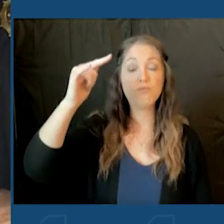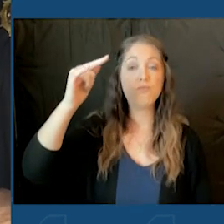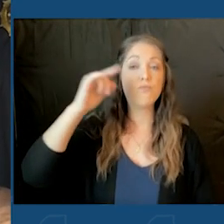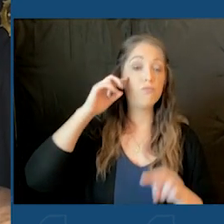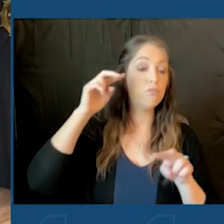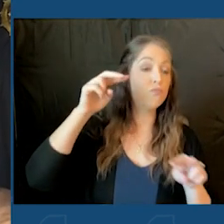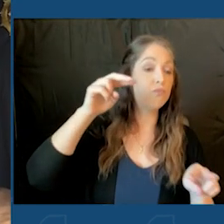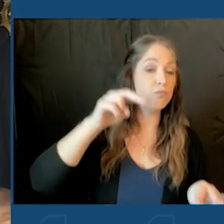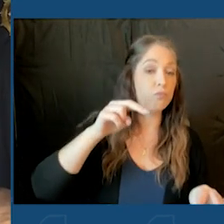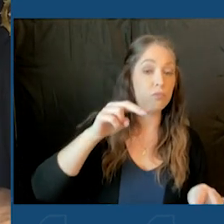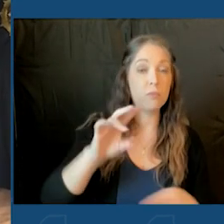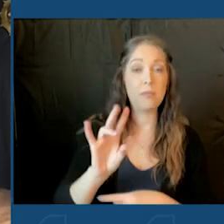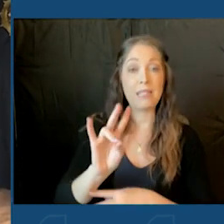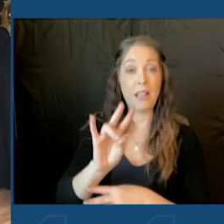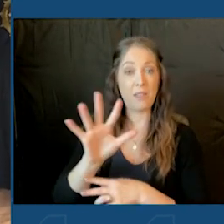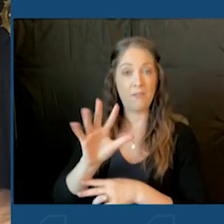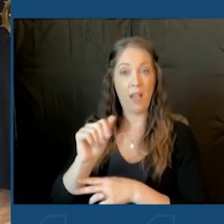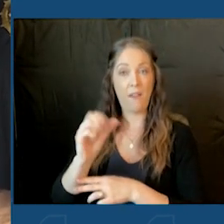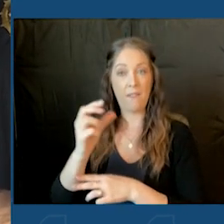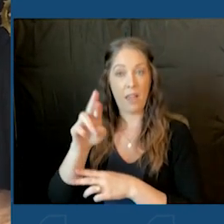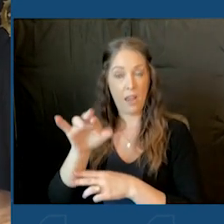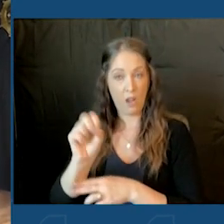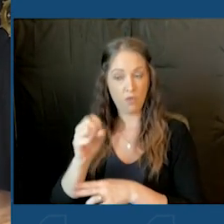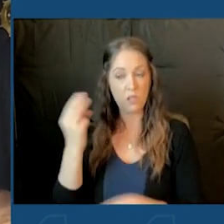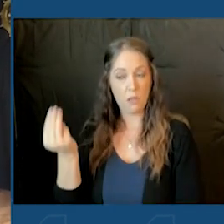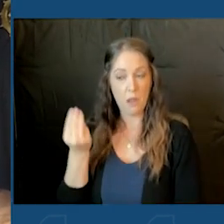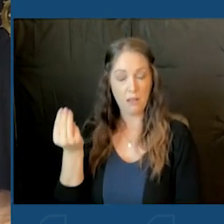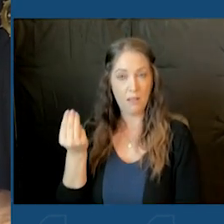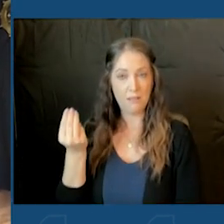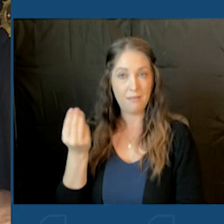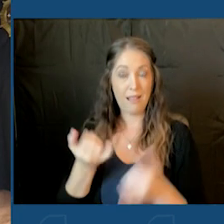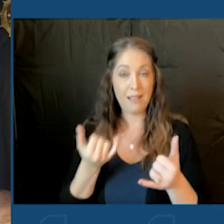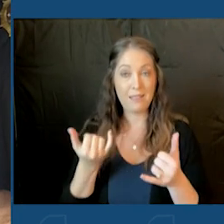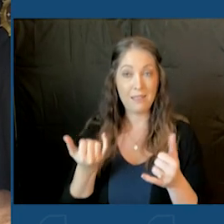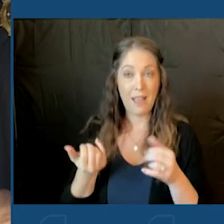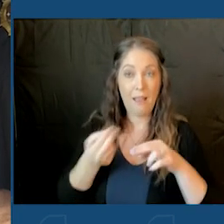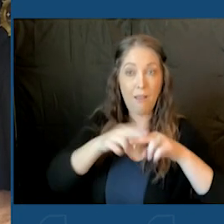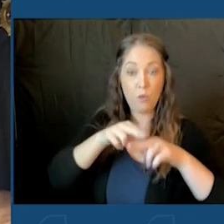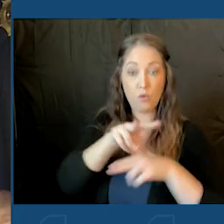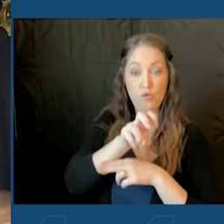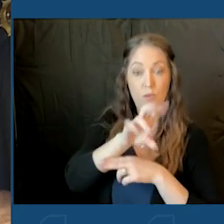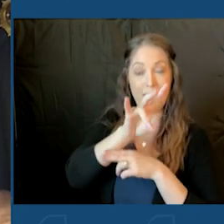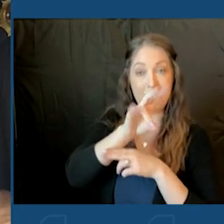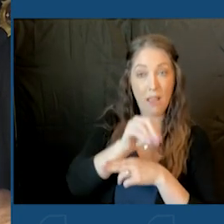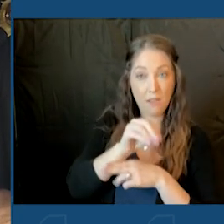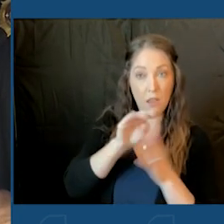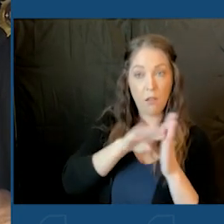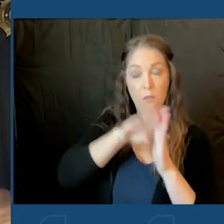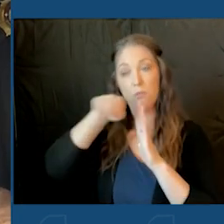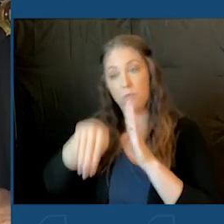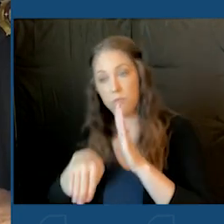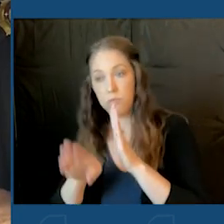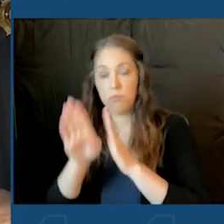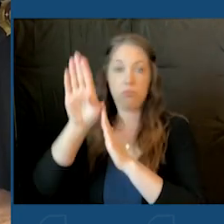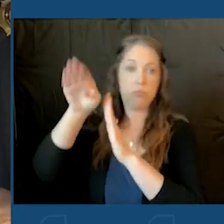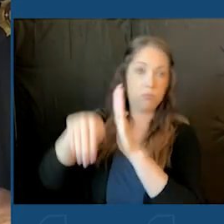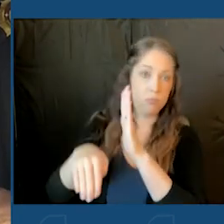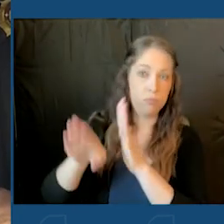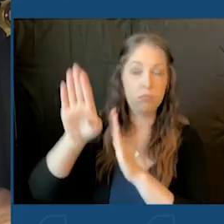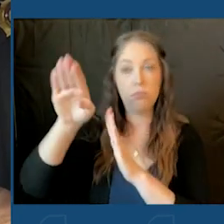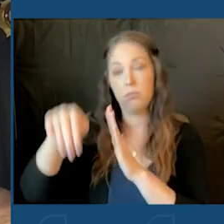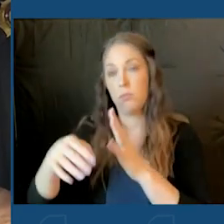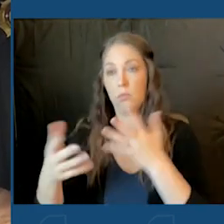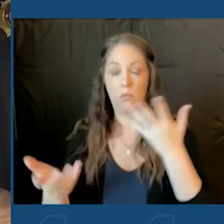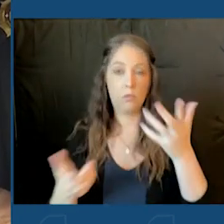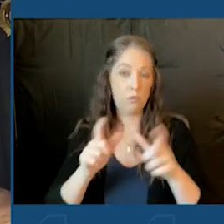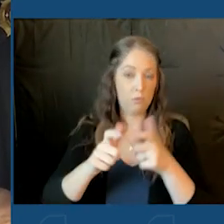it was 75 acres on Monday. It's gone up as high as 270. Scales back, goes up, and so you'll get more